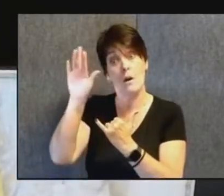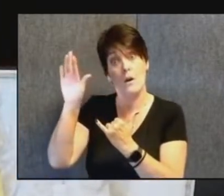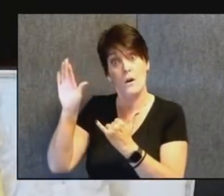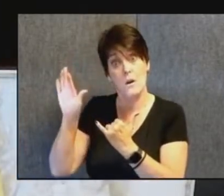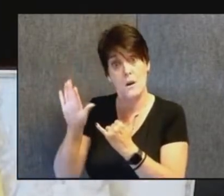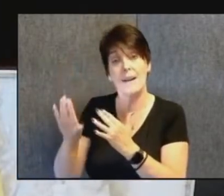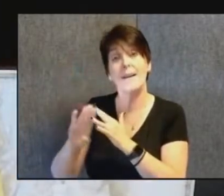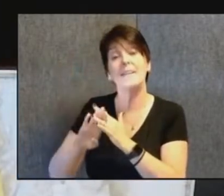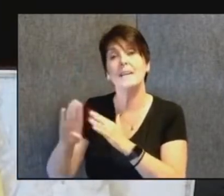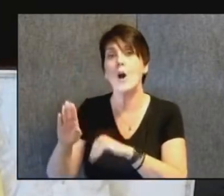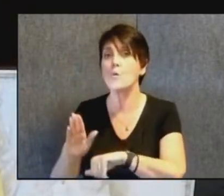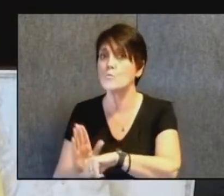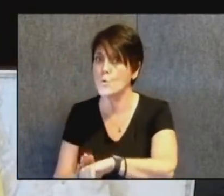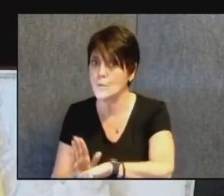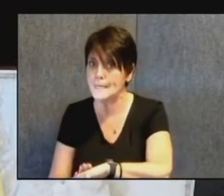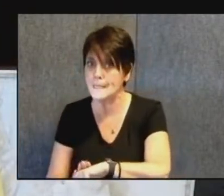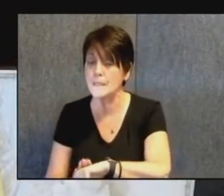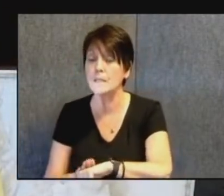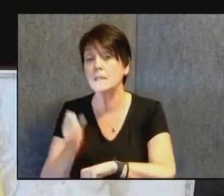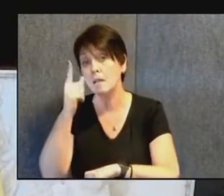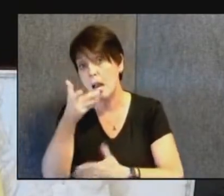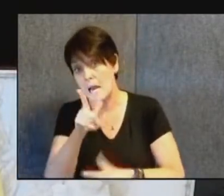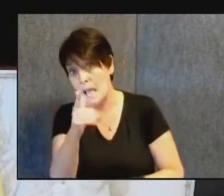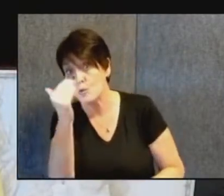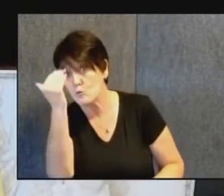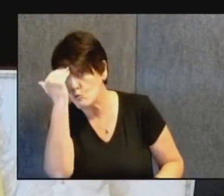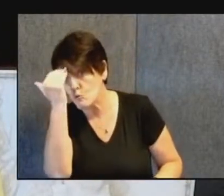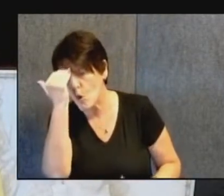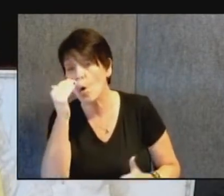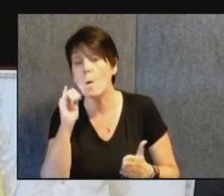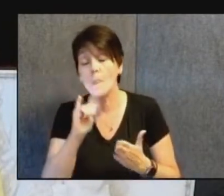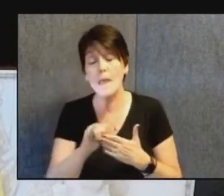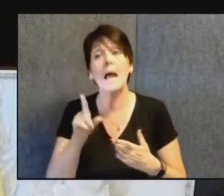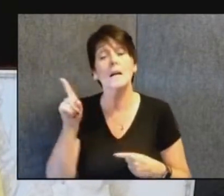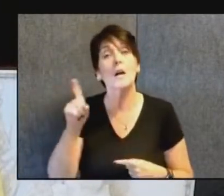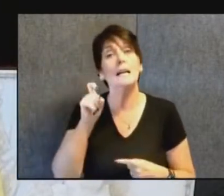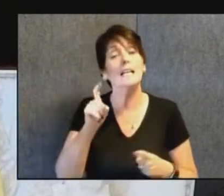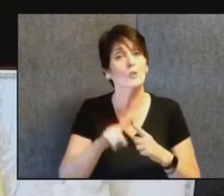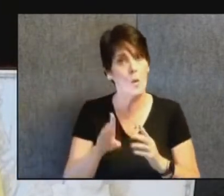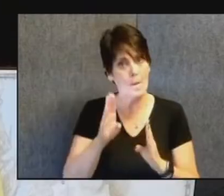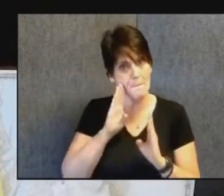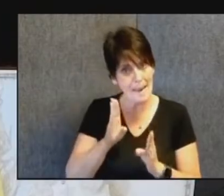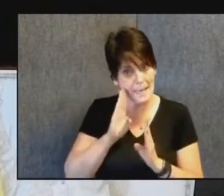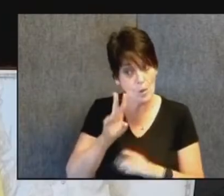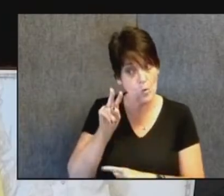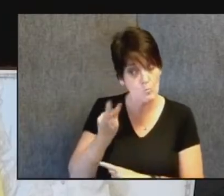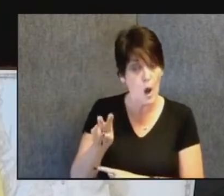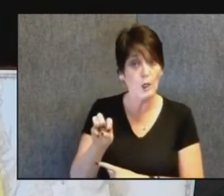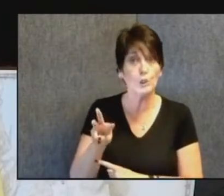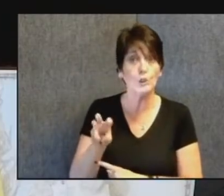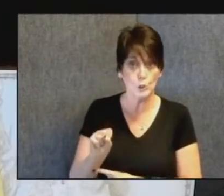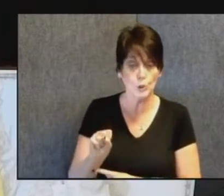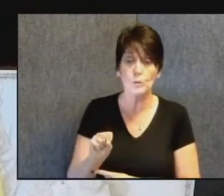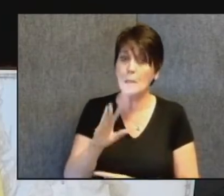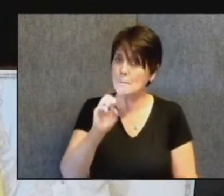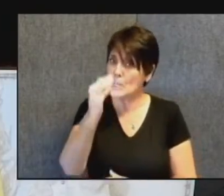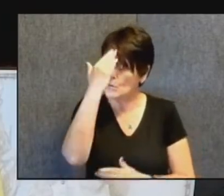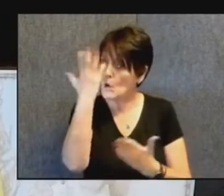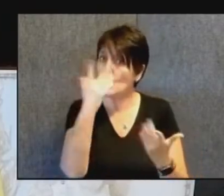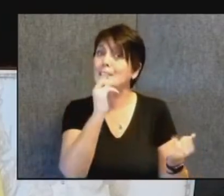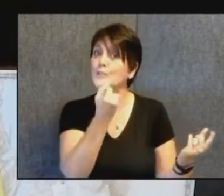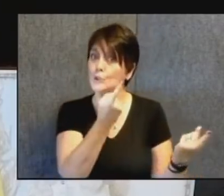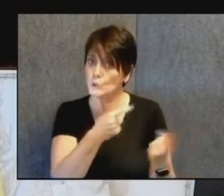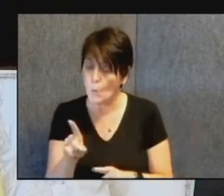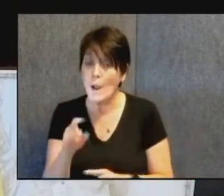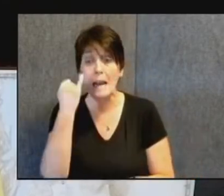That's the evacuation warning. That's letting people know that they basically need to pay attention to news media, be aware of what's going